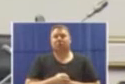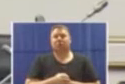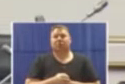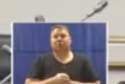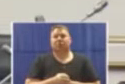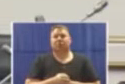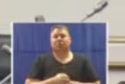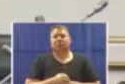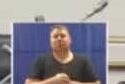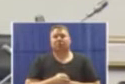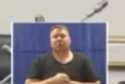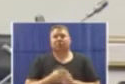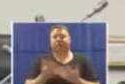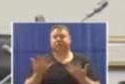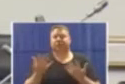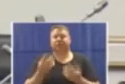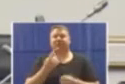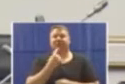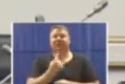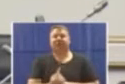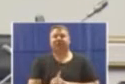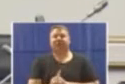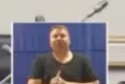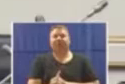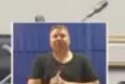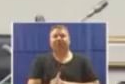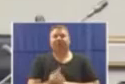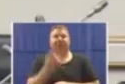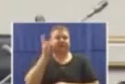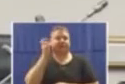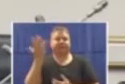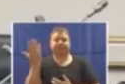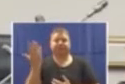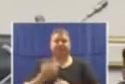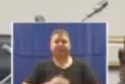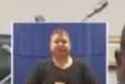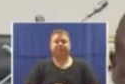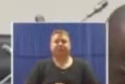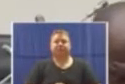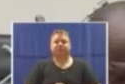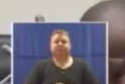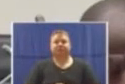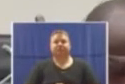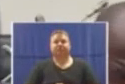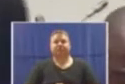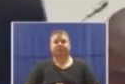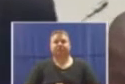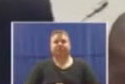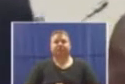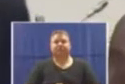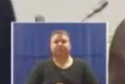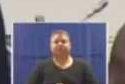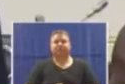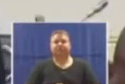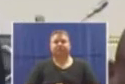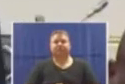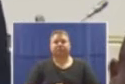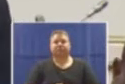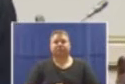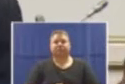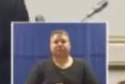I indicated how the South African economy is integrated into the global economy. Clearly,